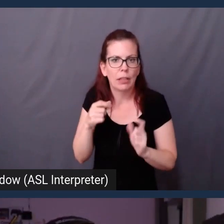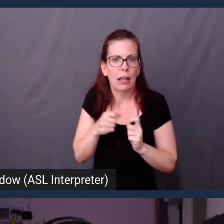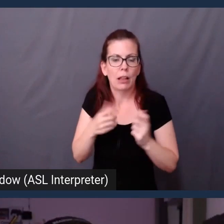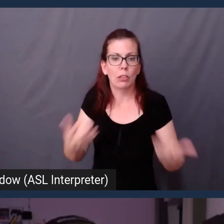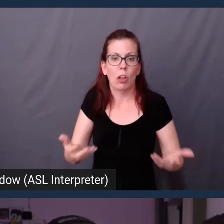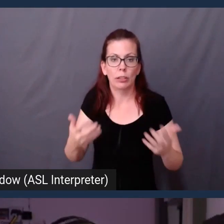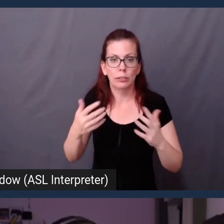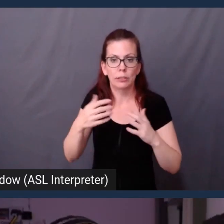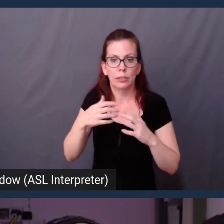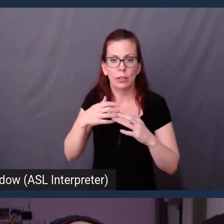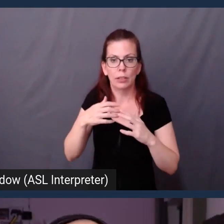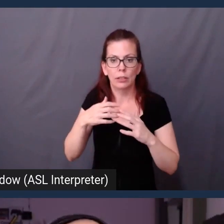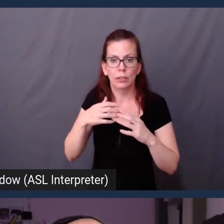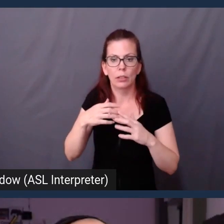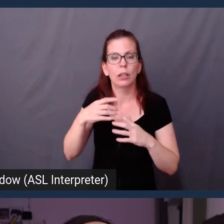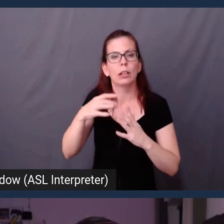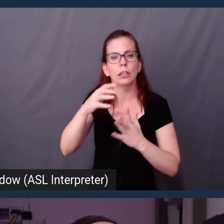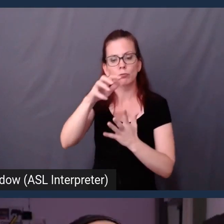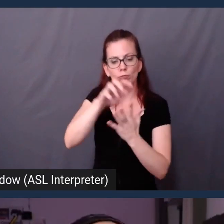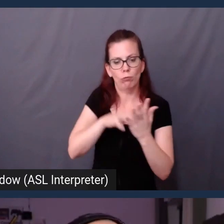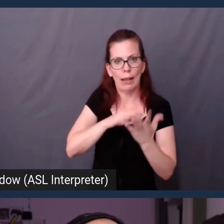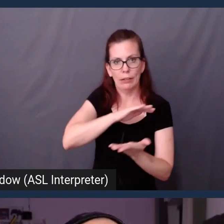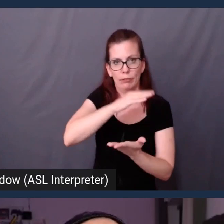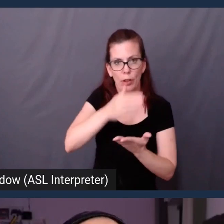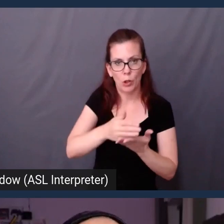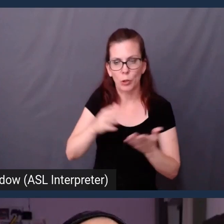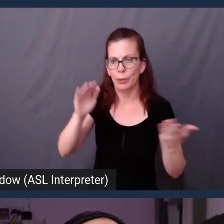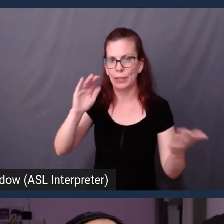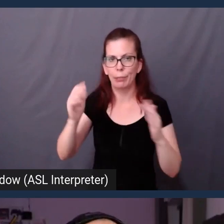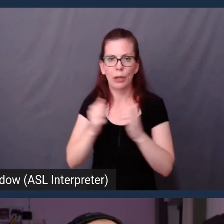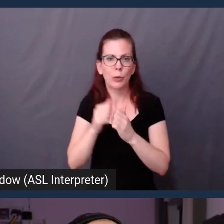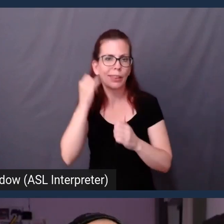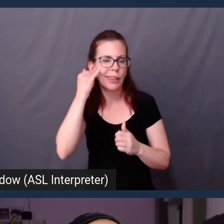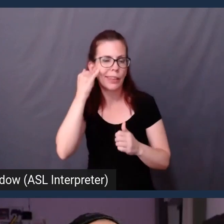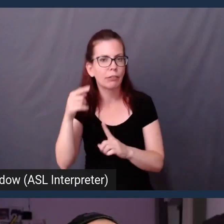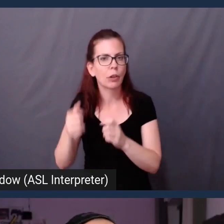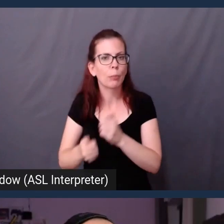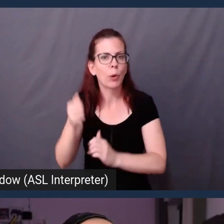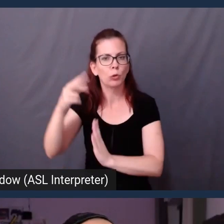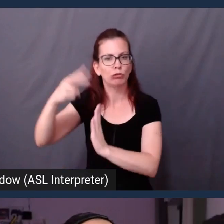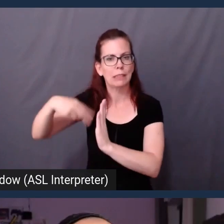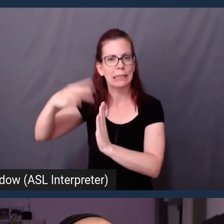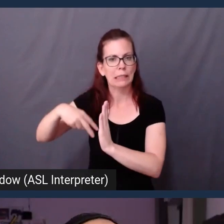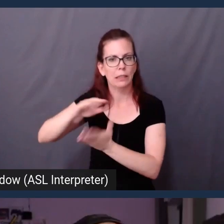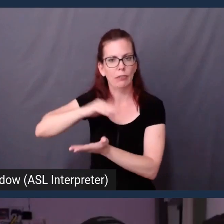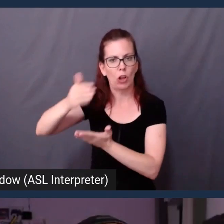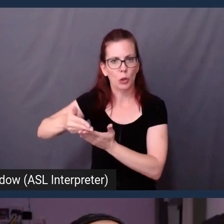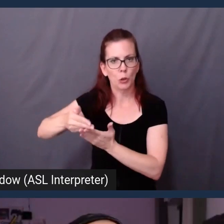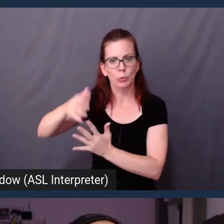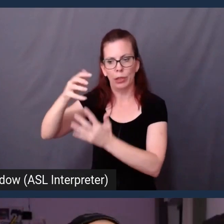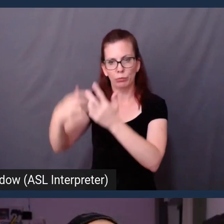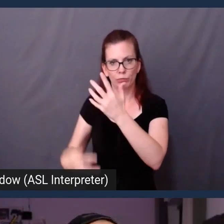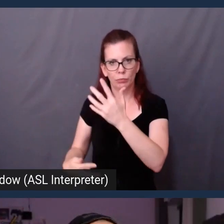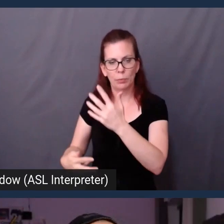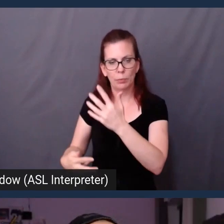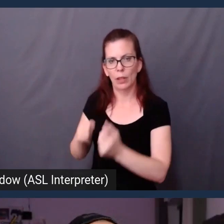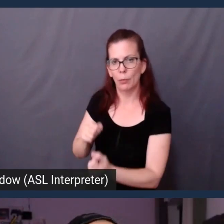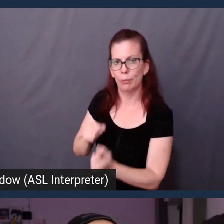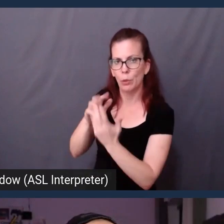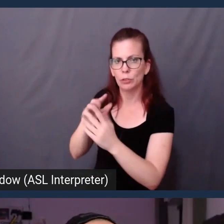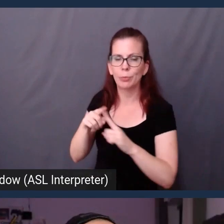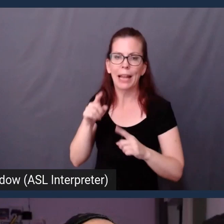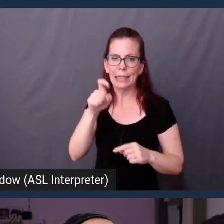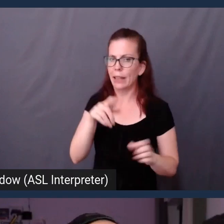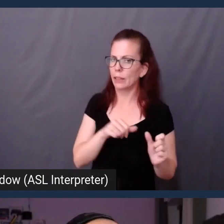of write volume compared to if I have a mostly like read volume based approach, but I do need those